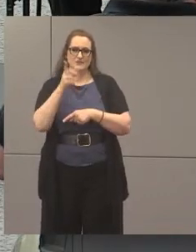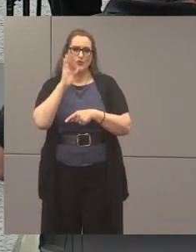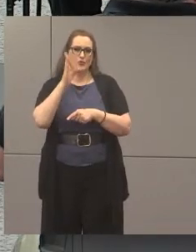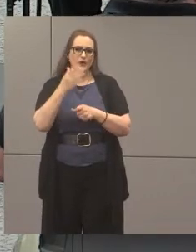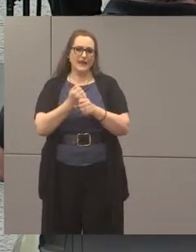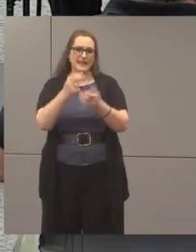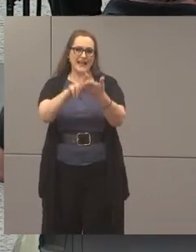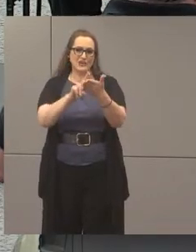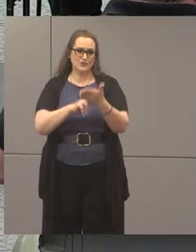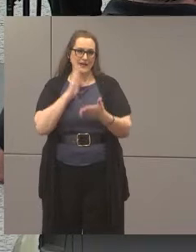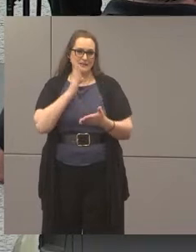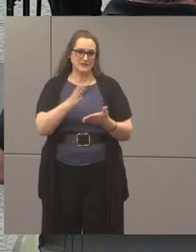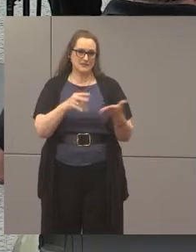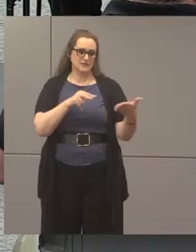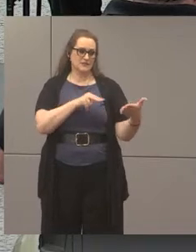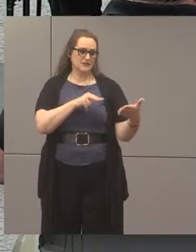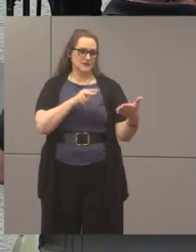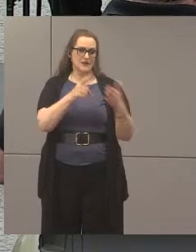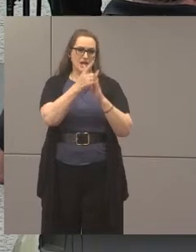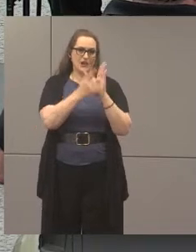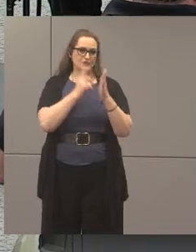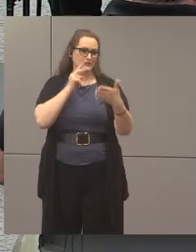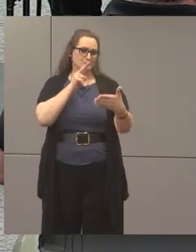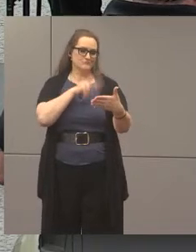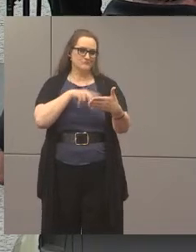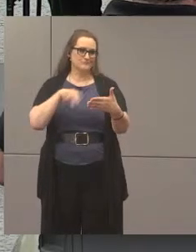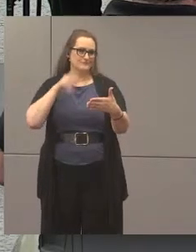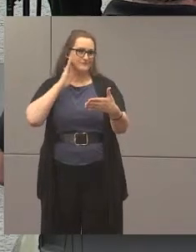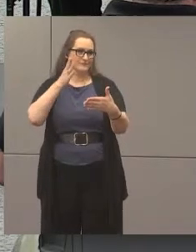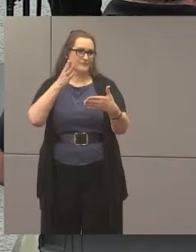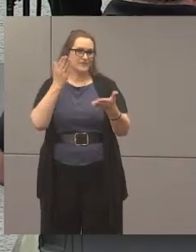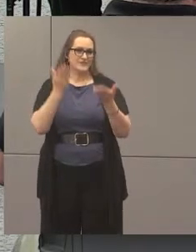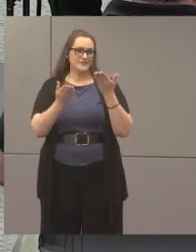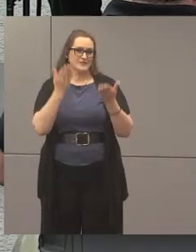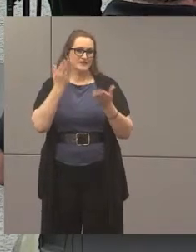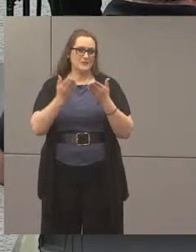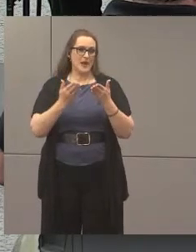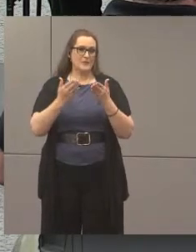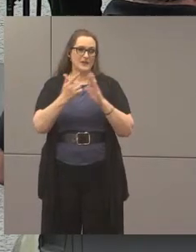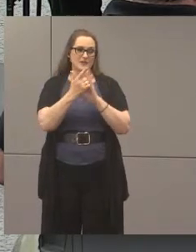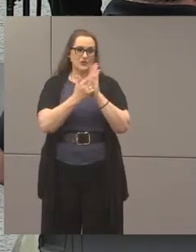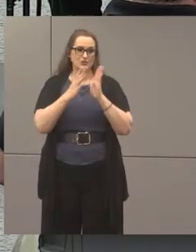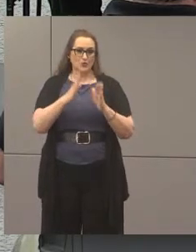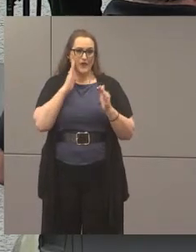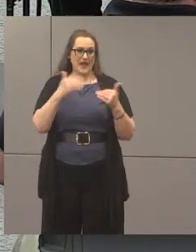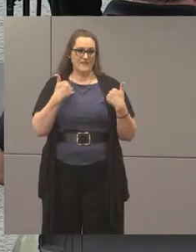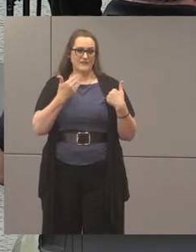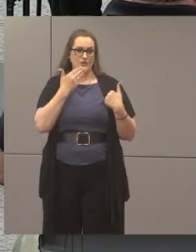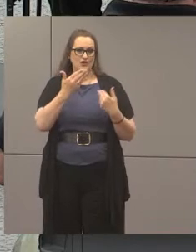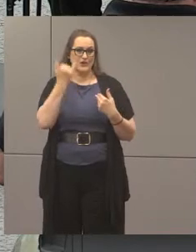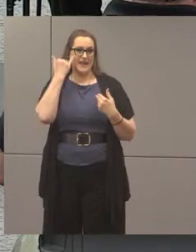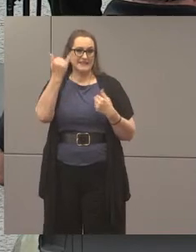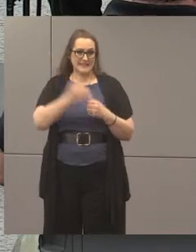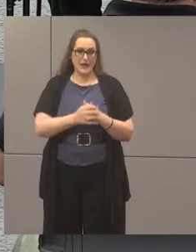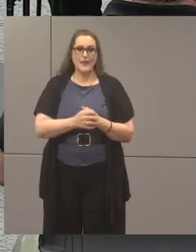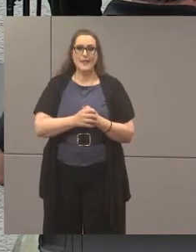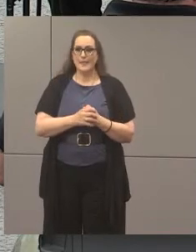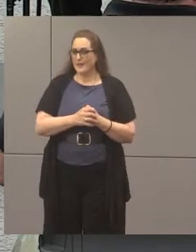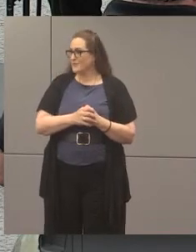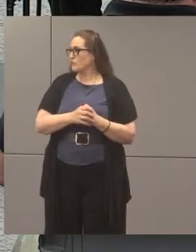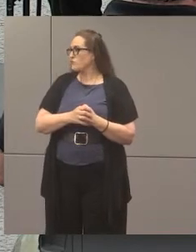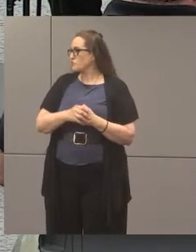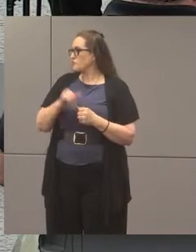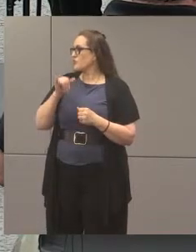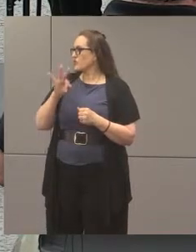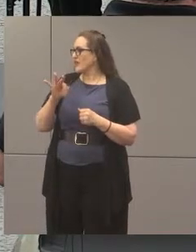get a contract, the attorney's going to go over it. I would imagine the attorney would have a good idea if we